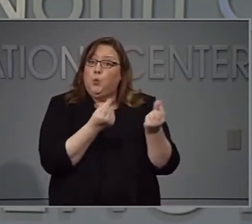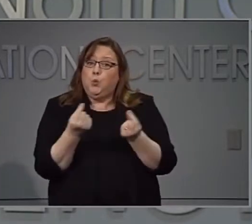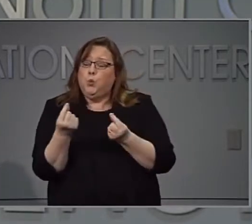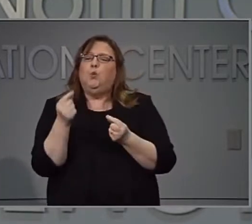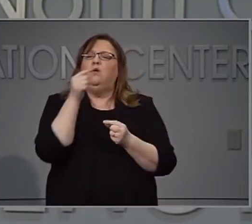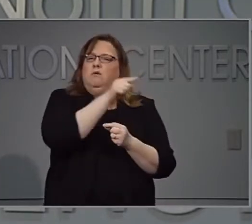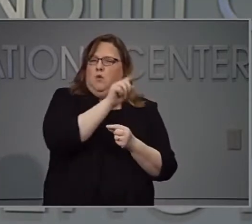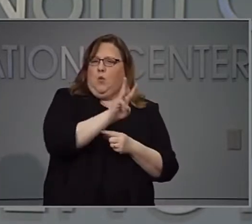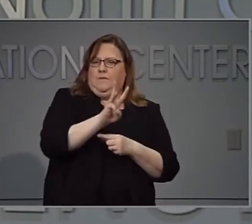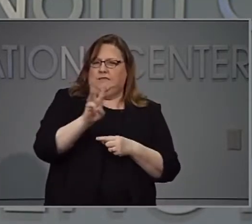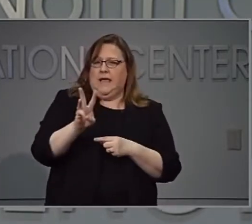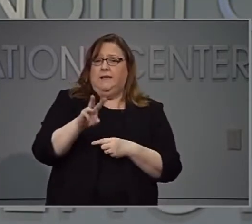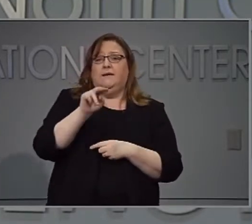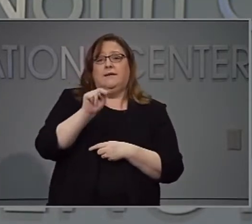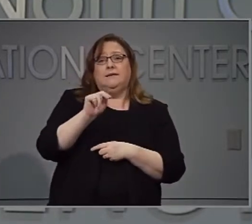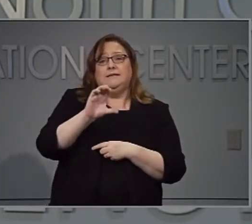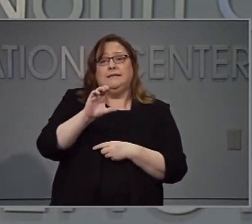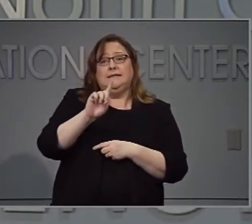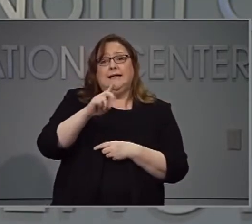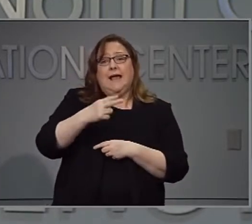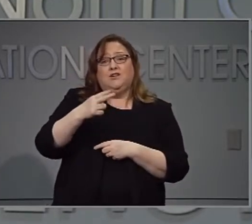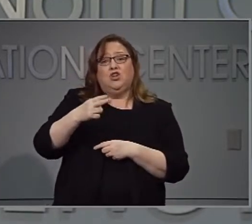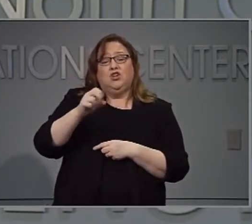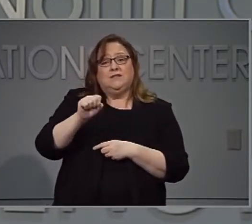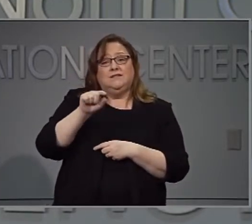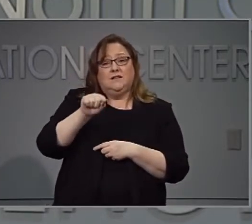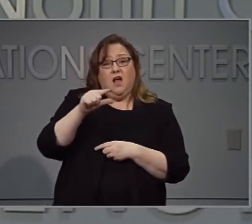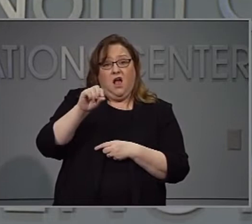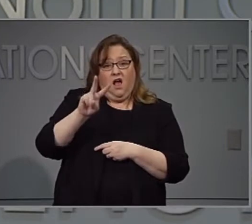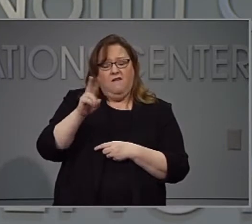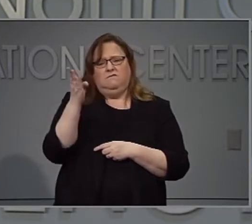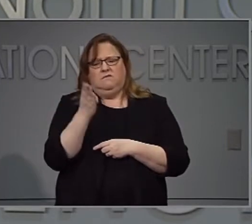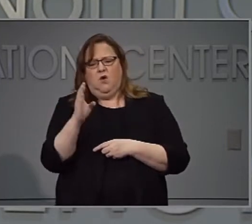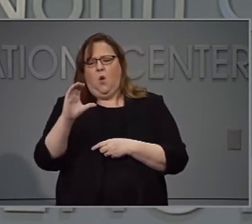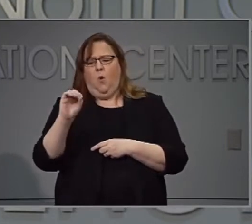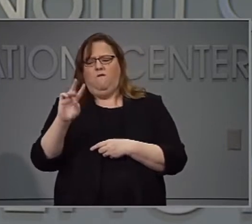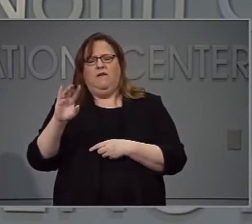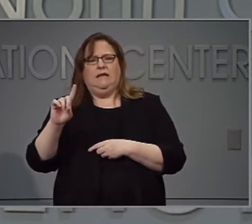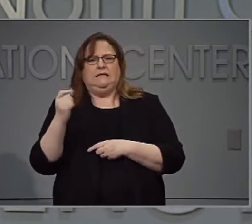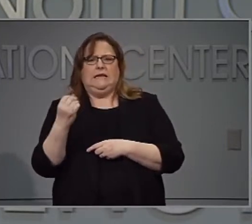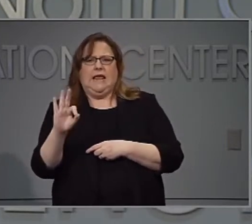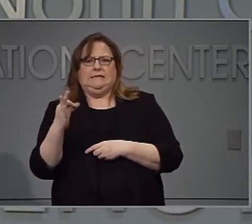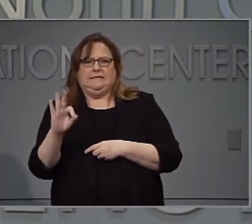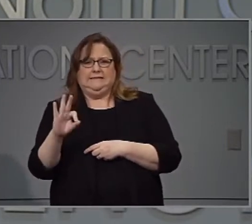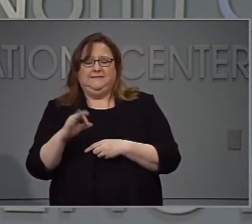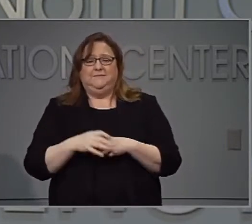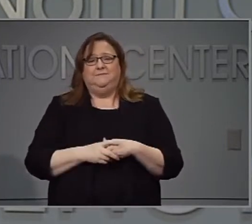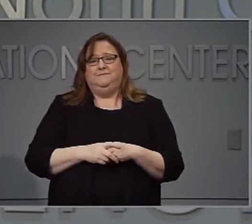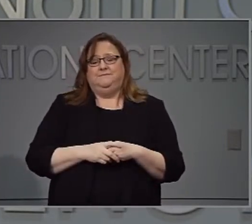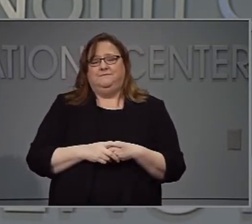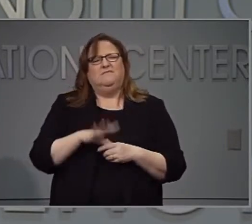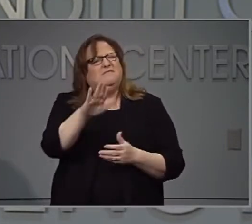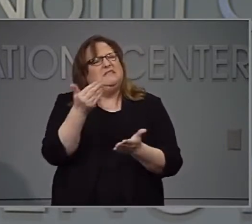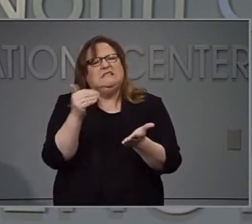ncdhhs.gov/COVID-19. We always want to give a special thanks to the residents of North Carolina for following the restrictions as outlined in Governor